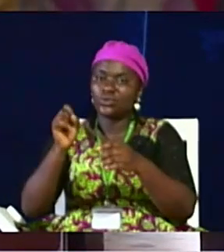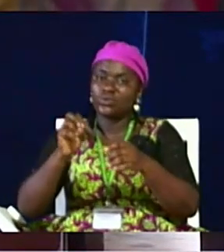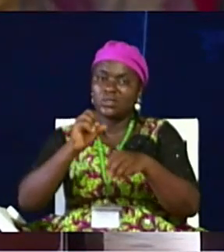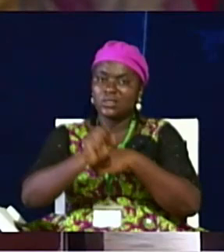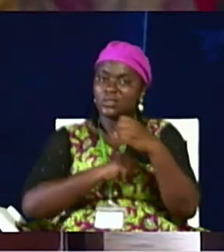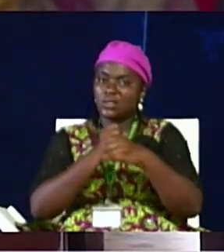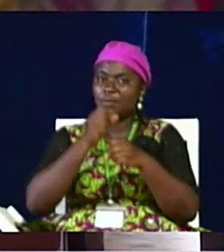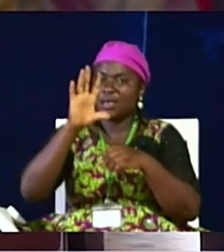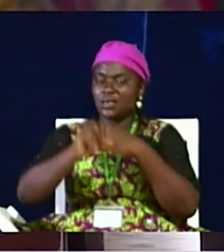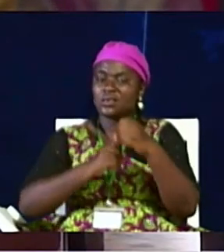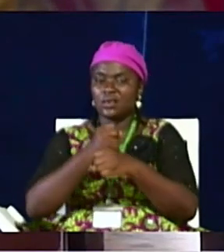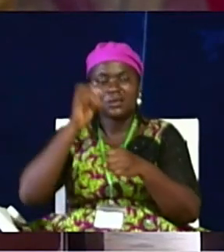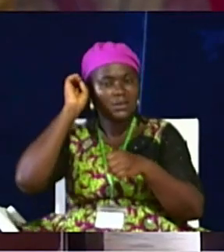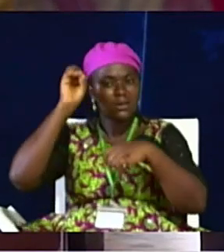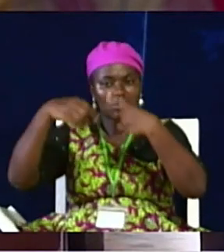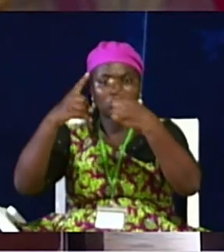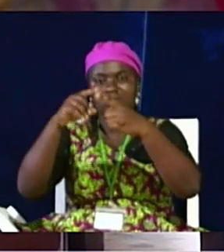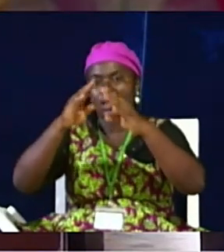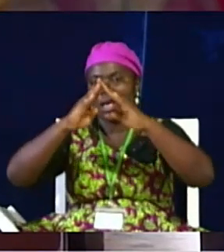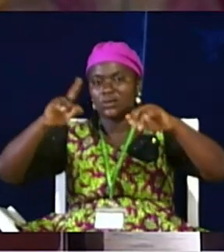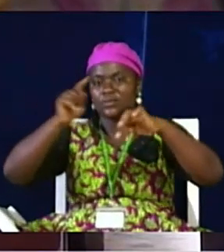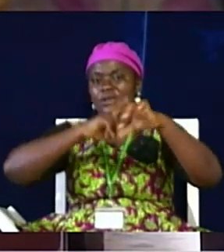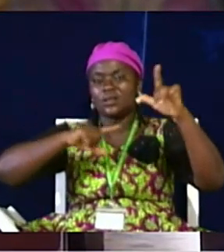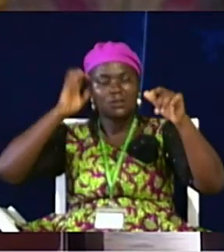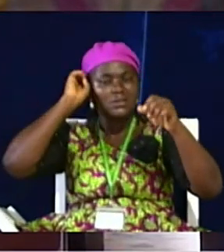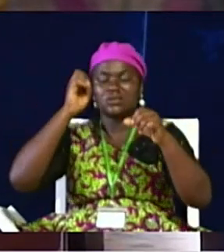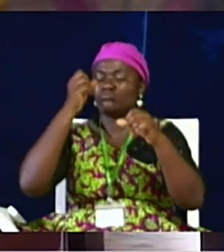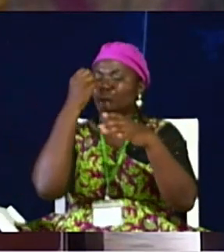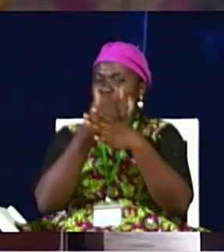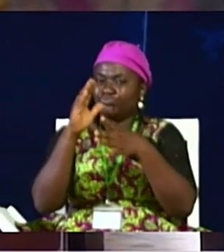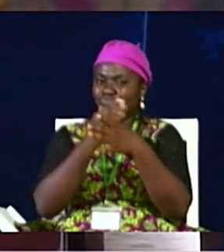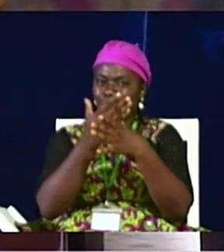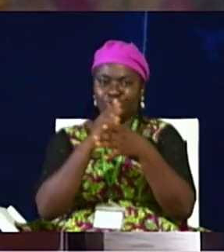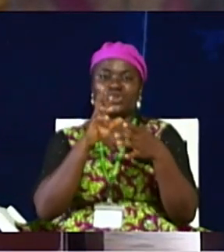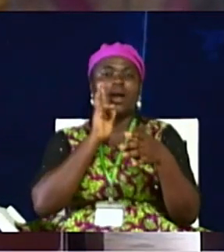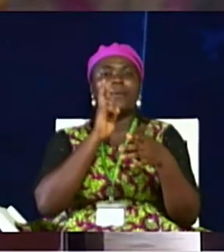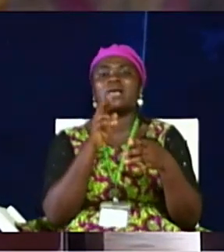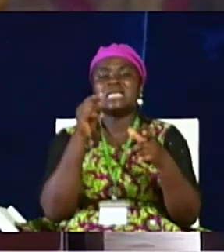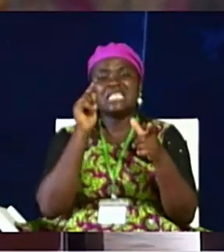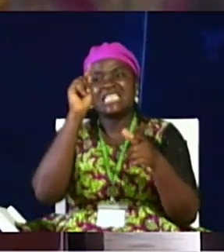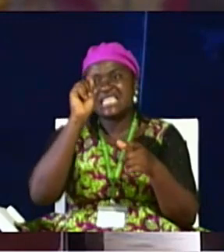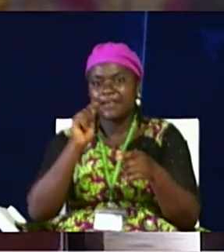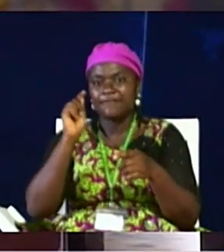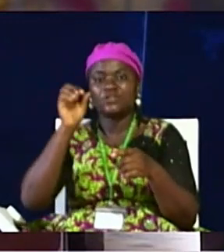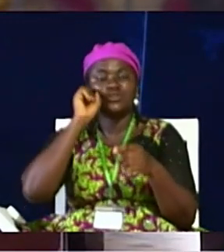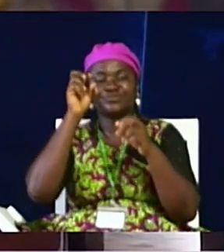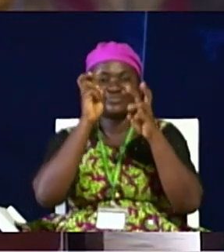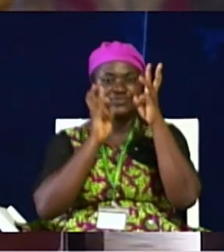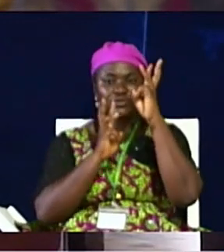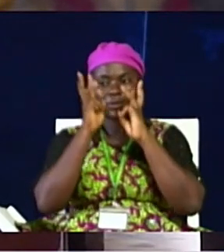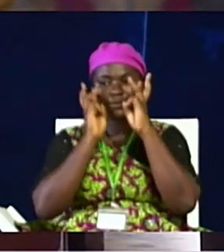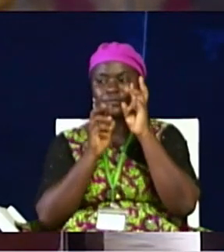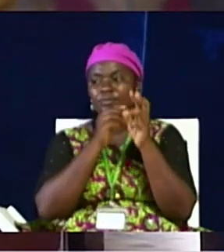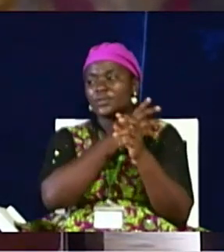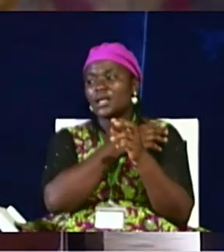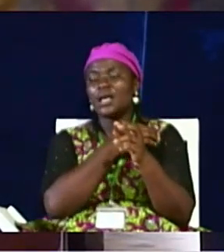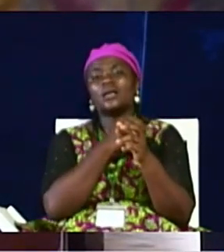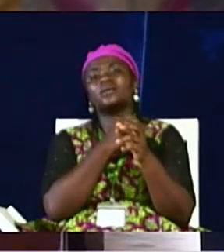to the house of the Lord, so she provoked her. Therefore she wept and did not